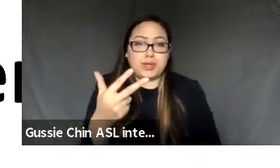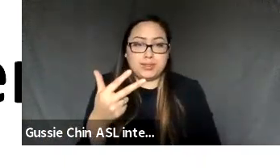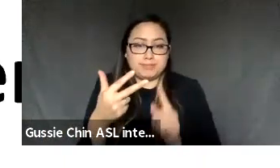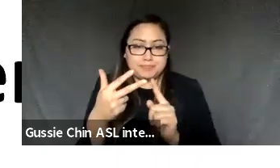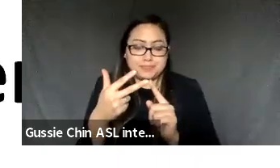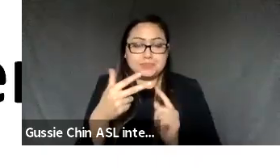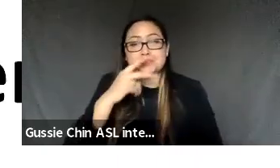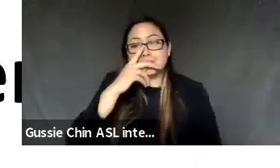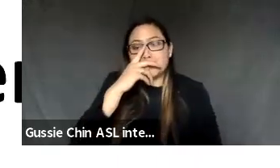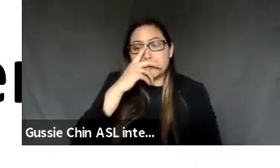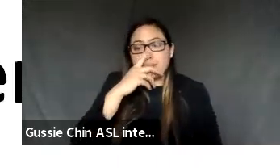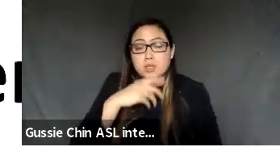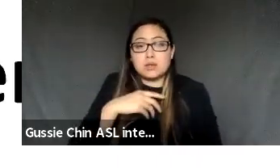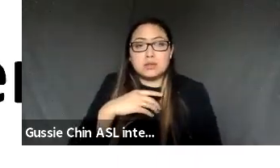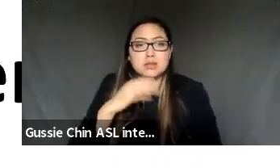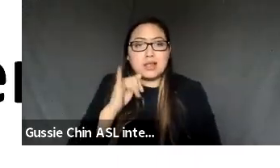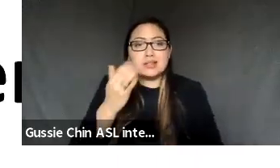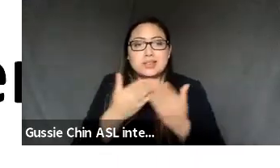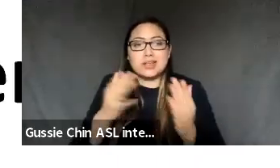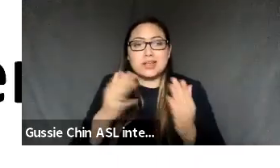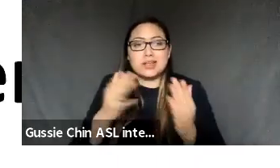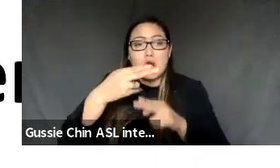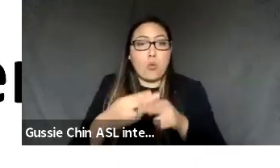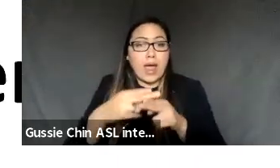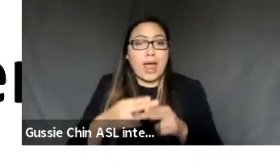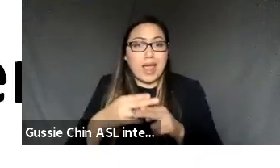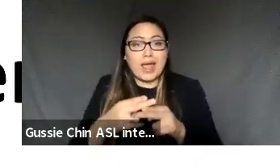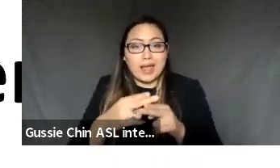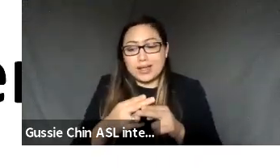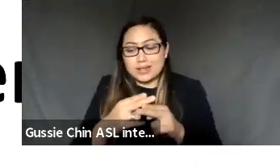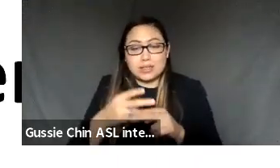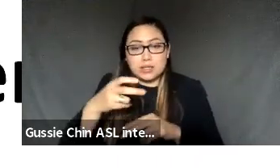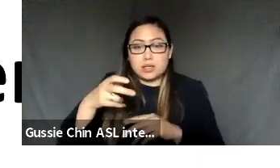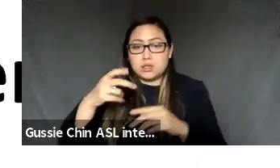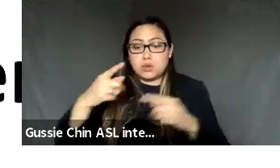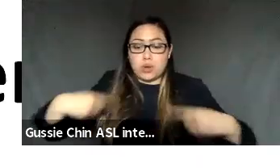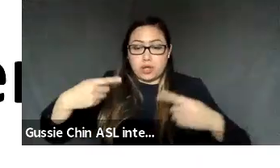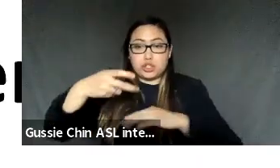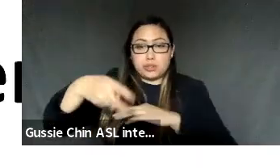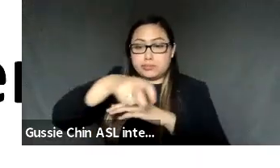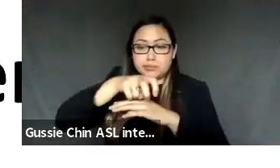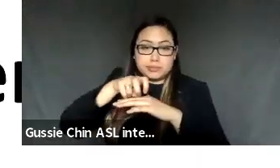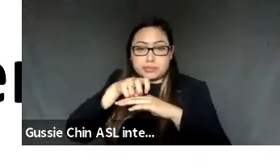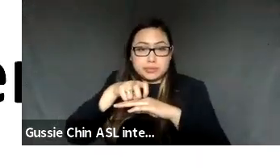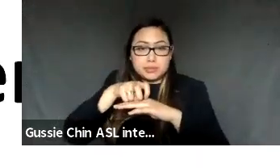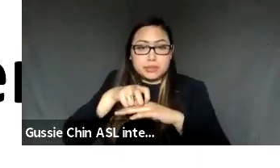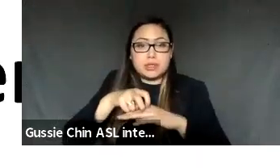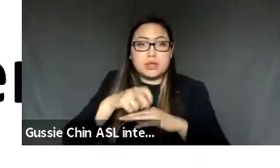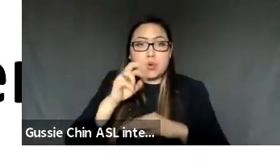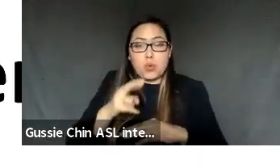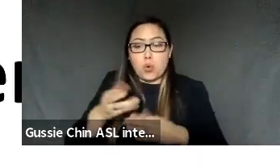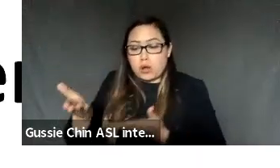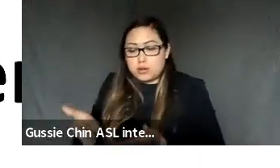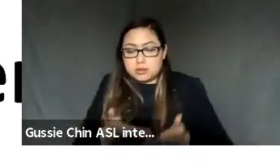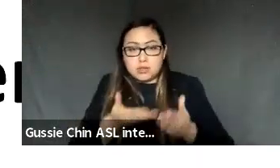Now, this would be things like weight scales, or maybe if you have like other equipment that you would pull underneath, like